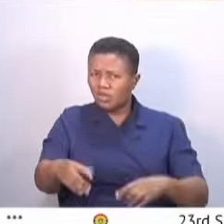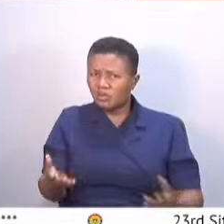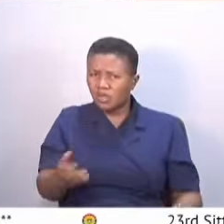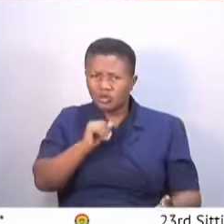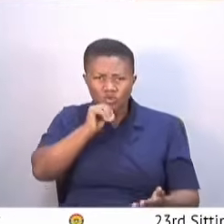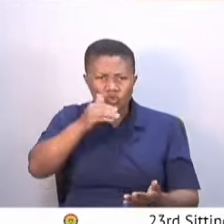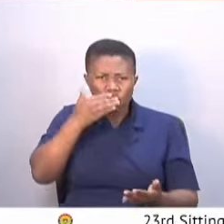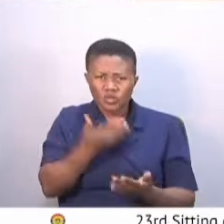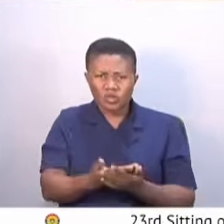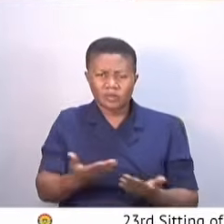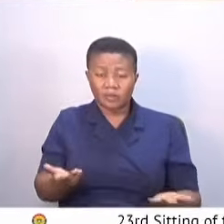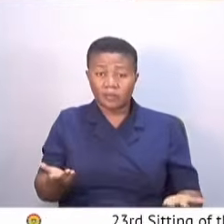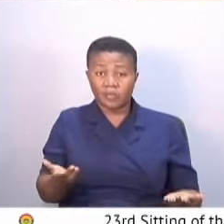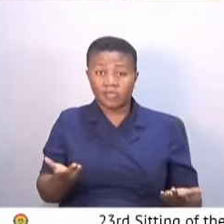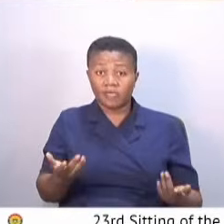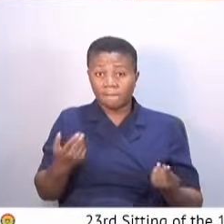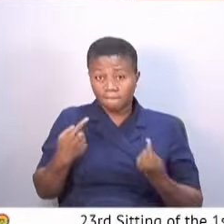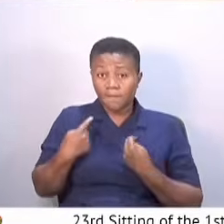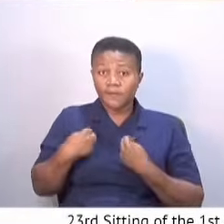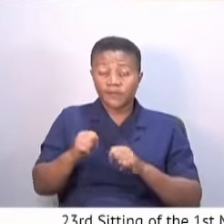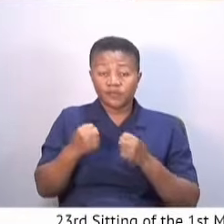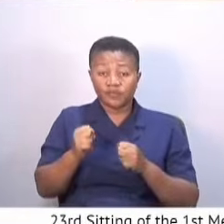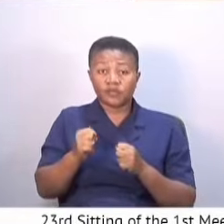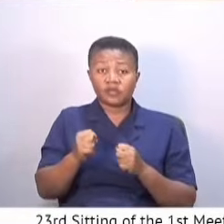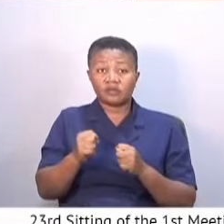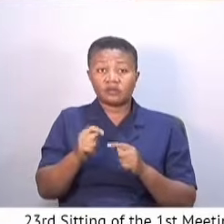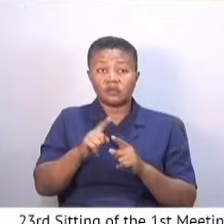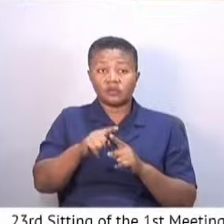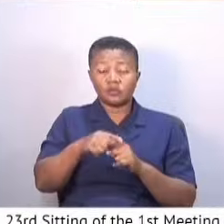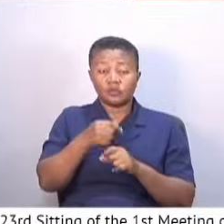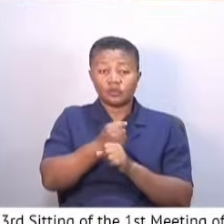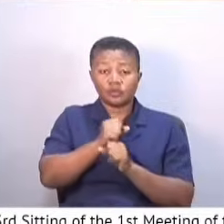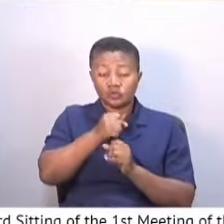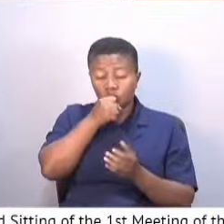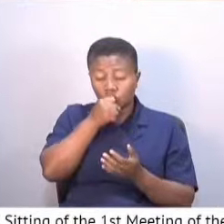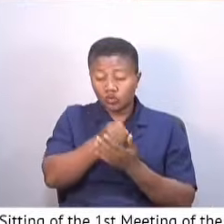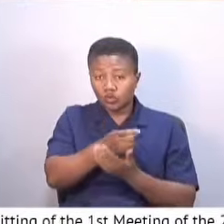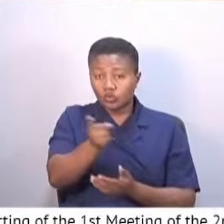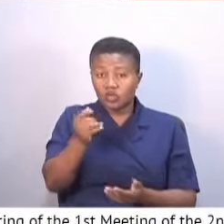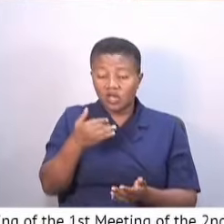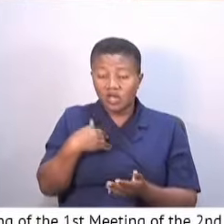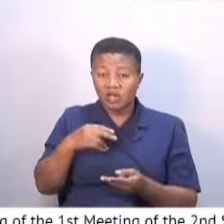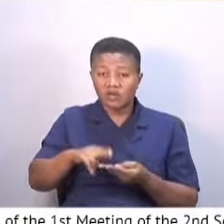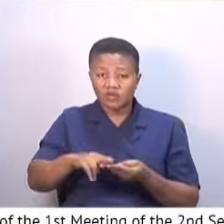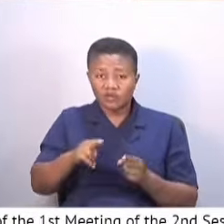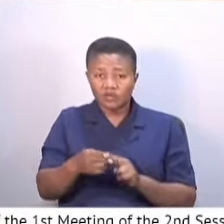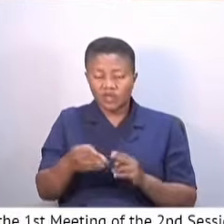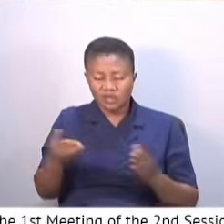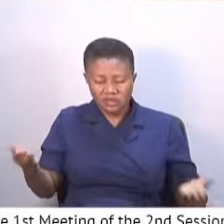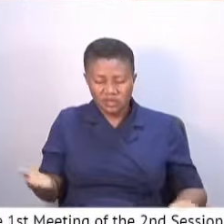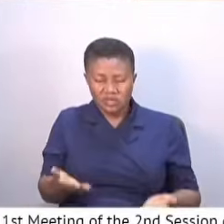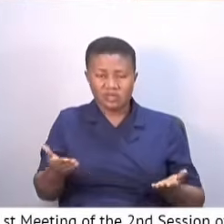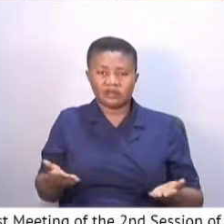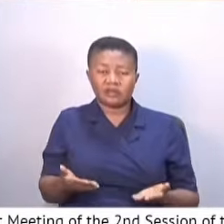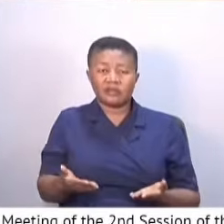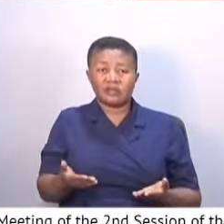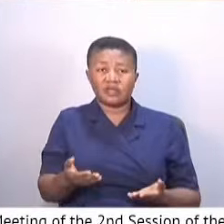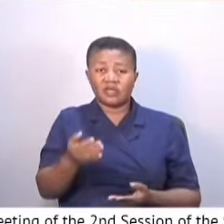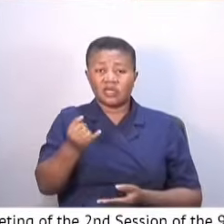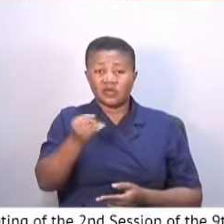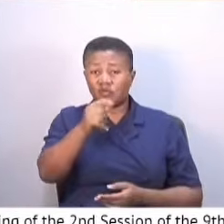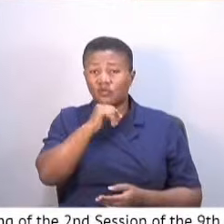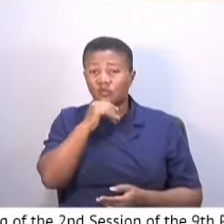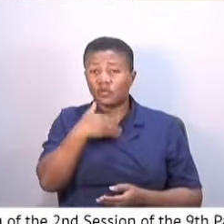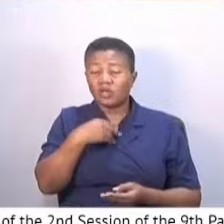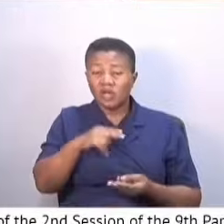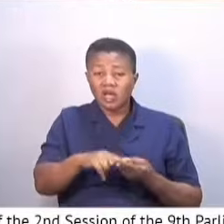is not good. So try your best to make sure that you have your numbers always in the chamber. Because if you don't